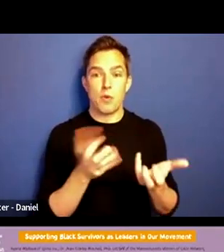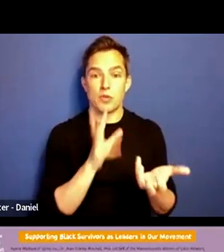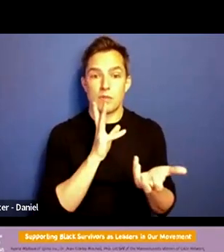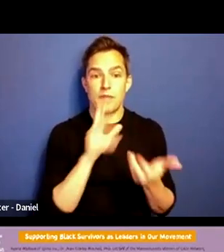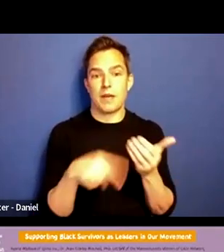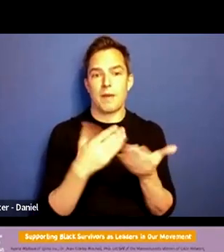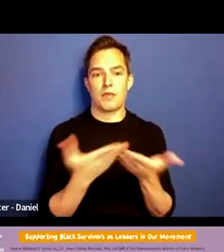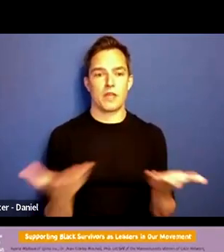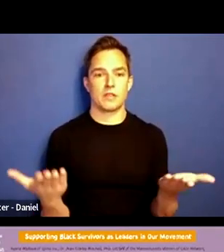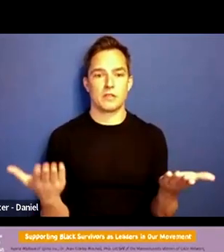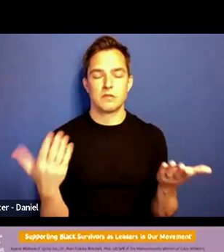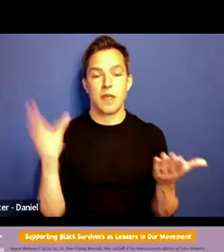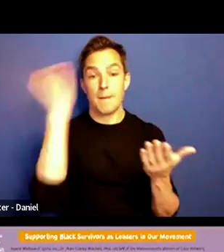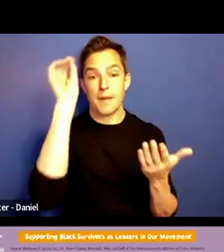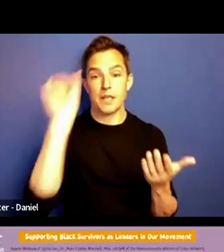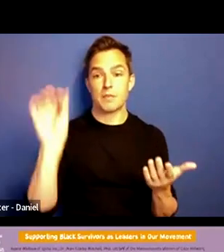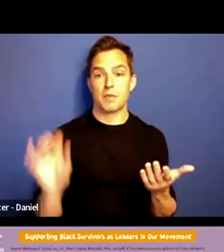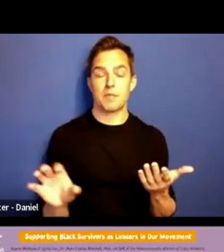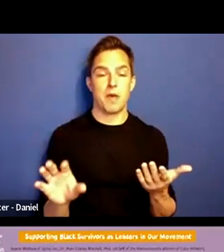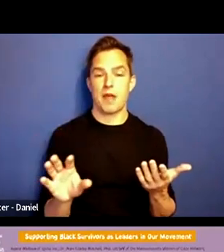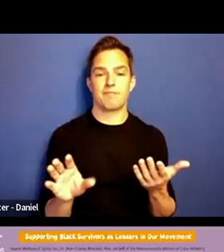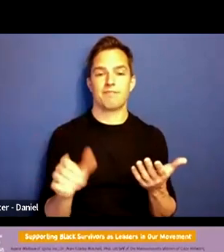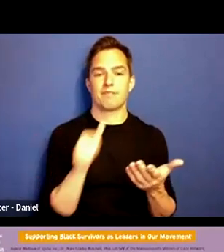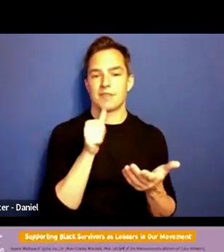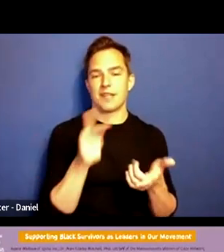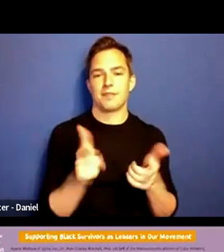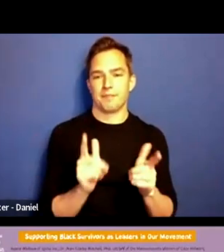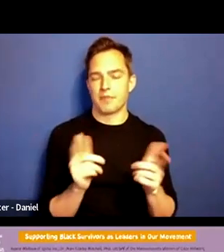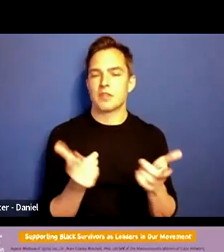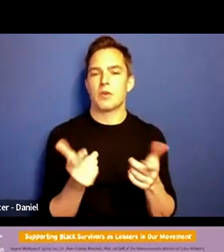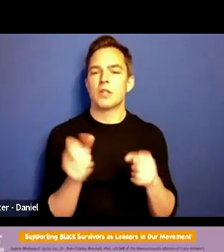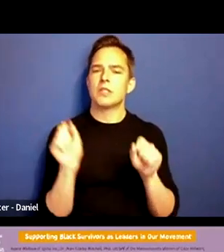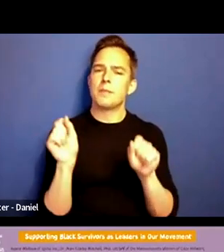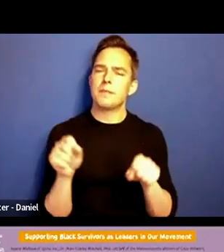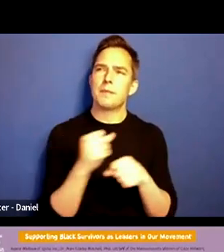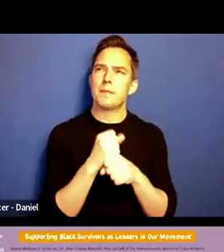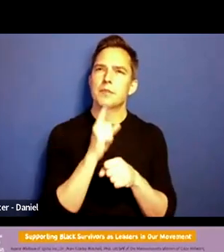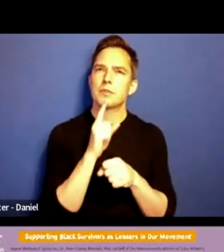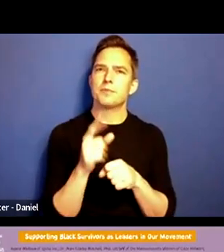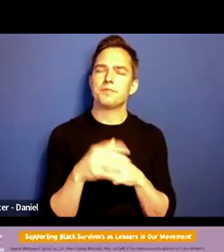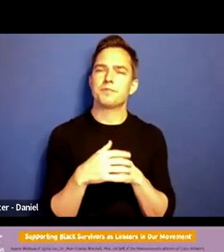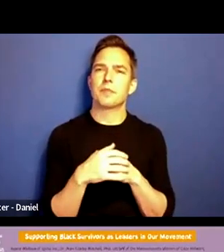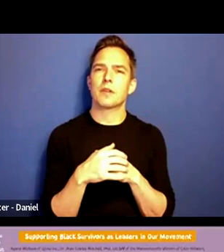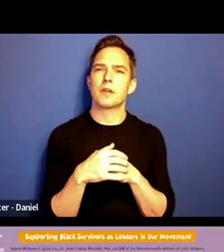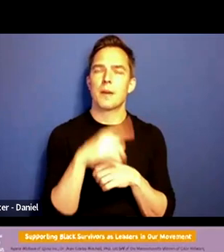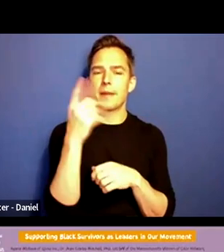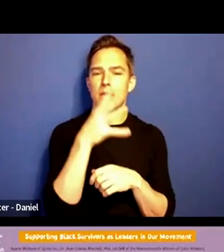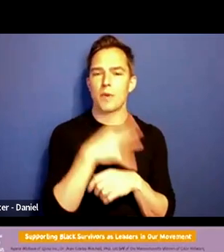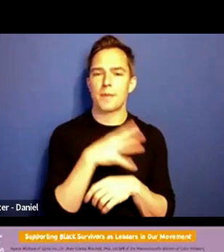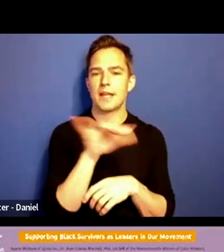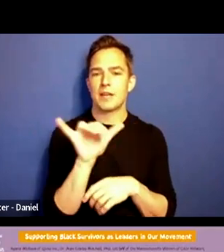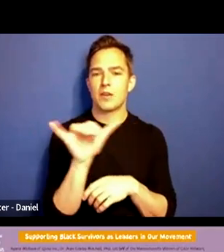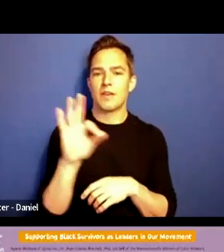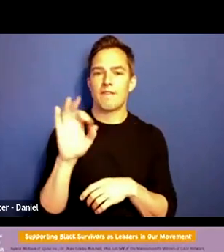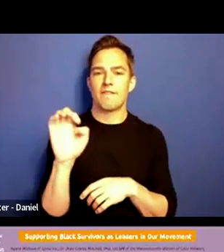things or just have opinions about things. And I think that in order to make sure that Black women and femmes and